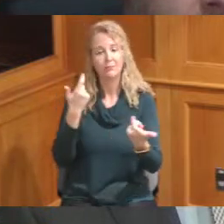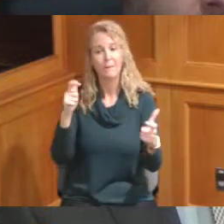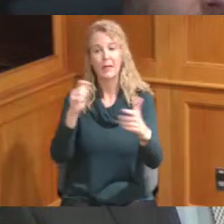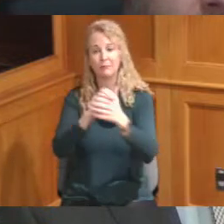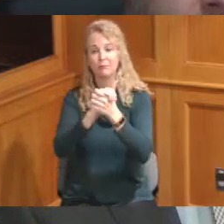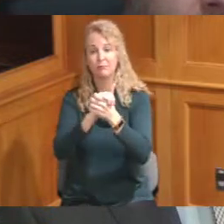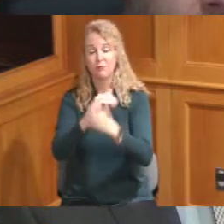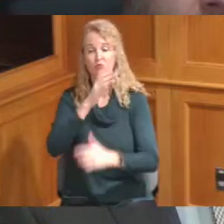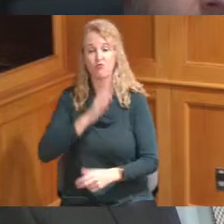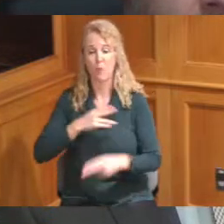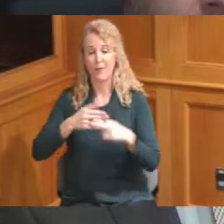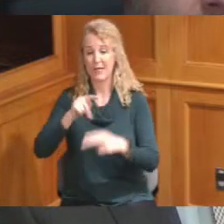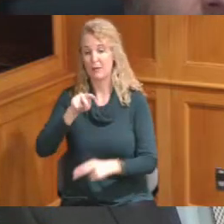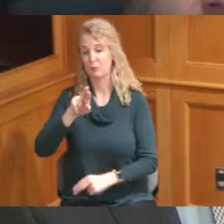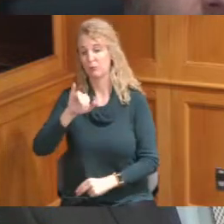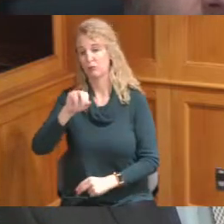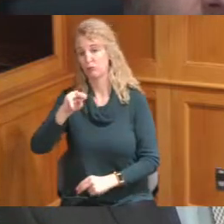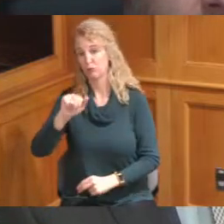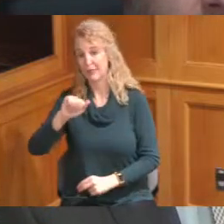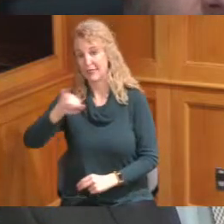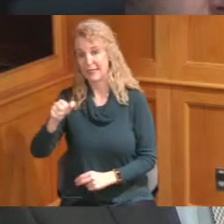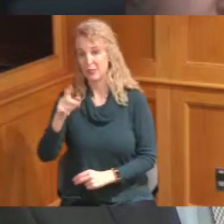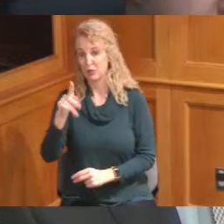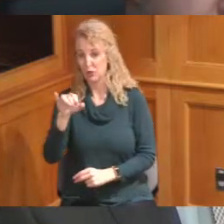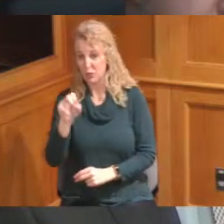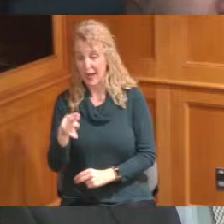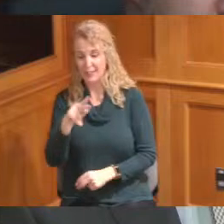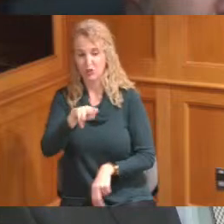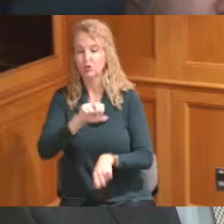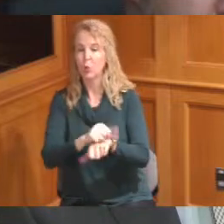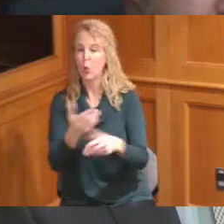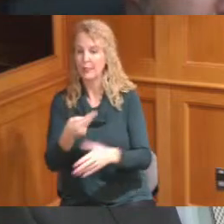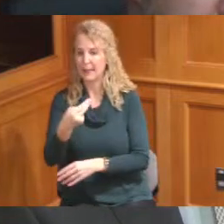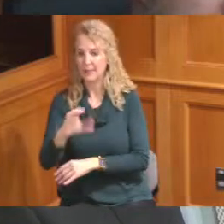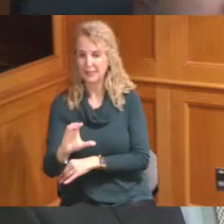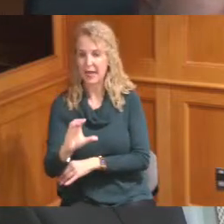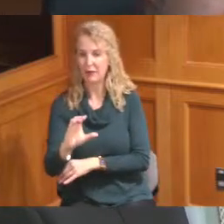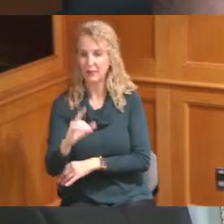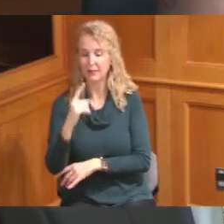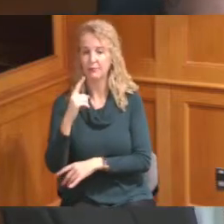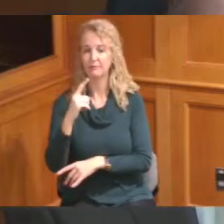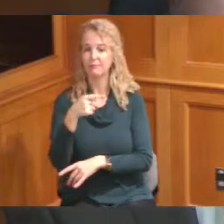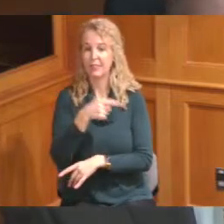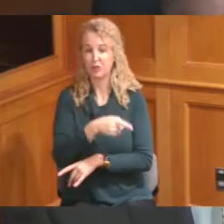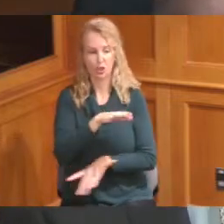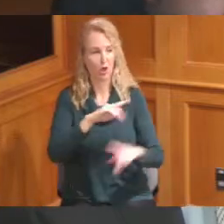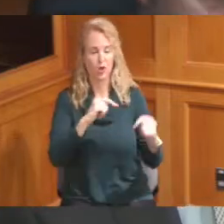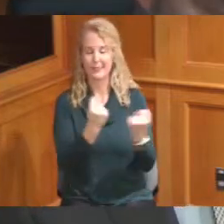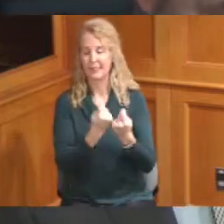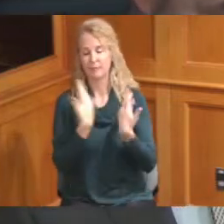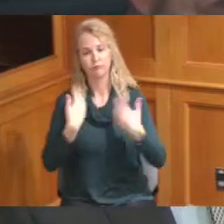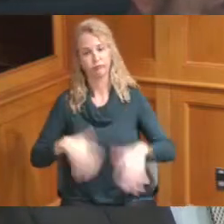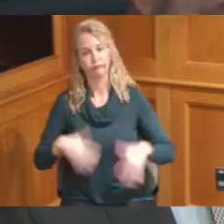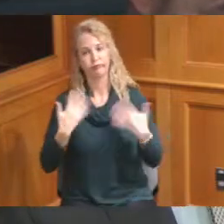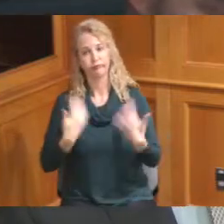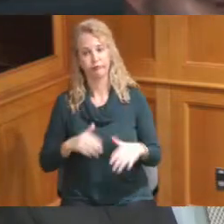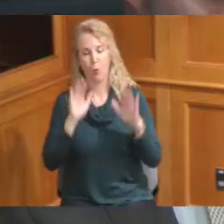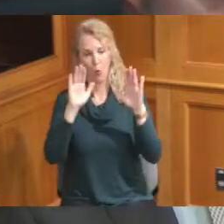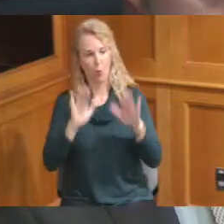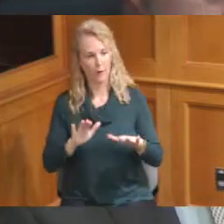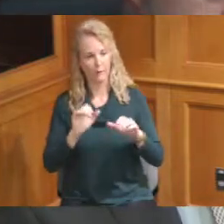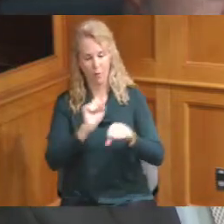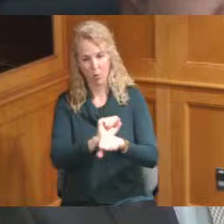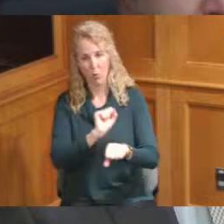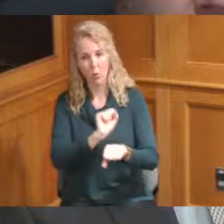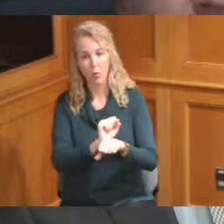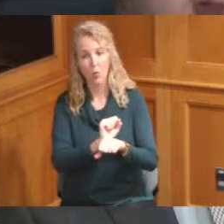Trina Jackson, who was in the room. She is the Hamilton County Reentry coordinator, and she and her team do a fantastic job. And so I just